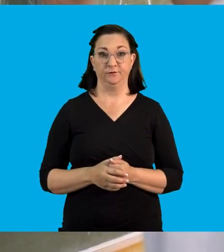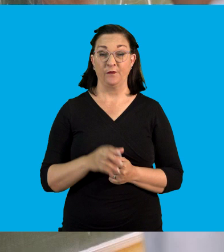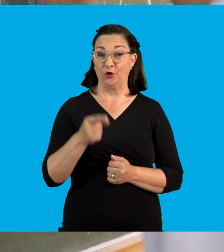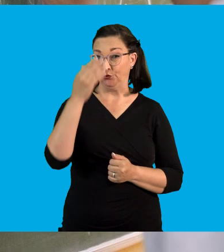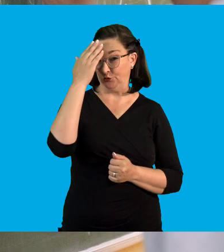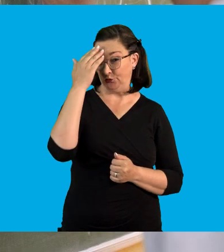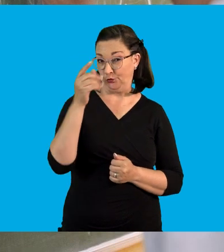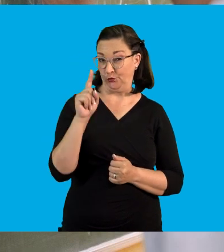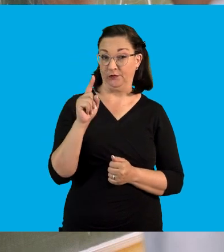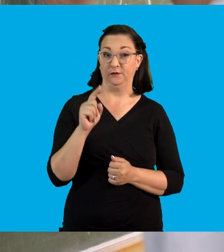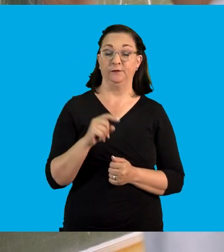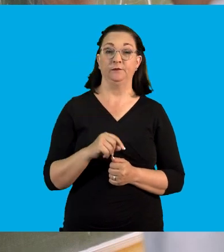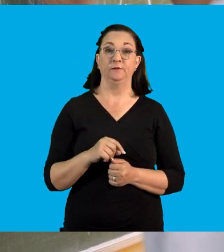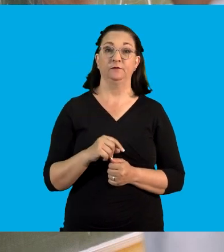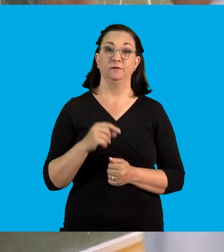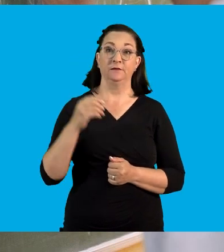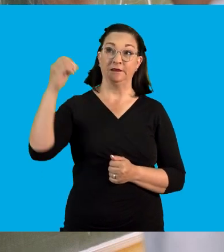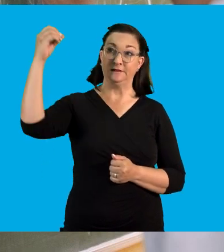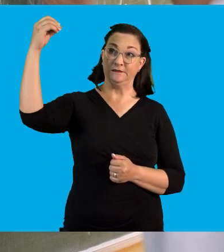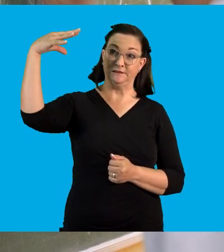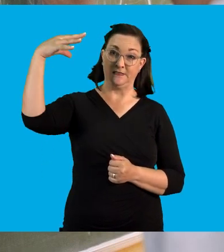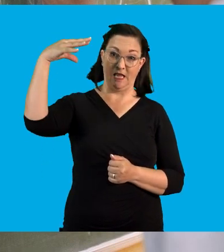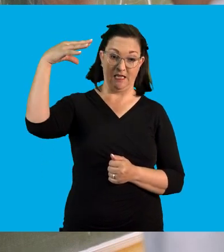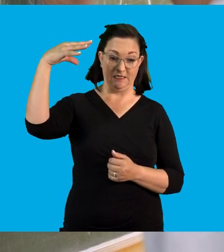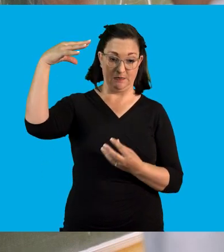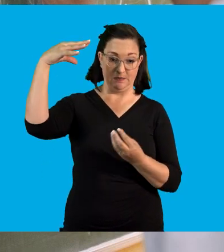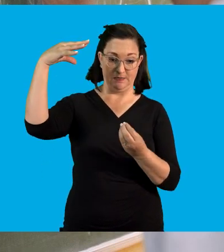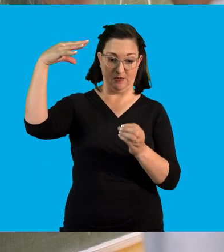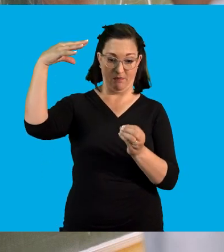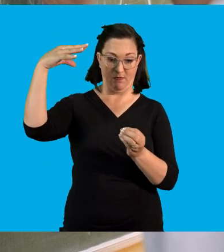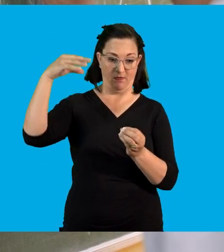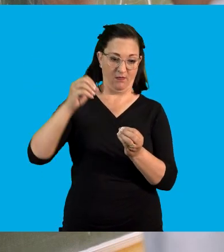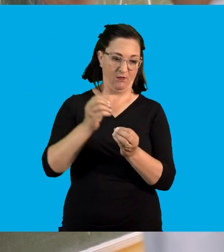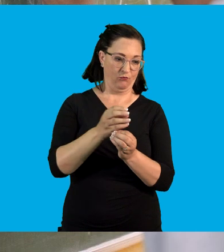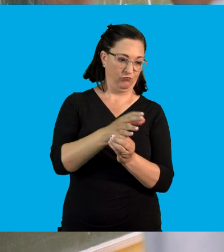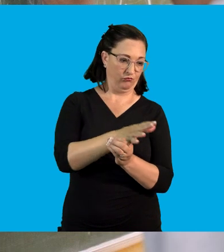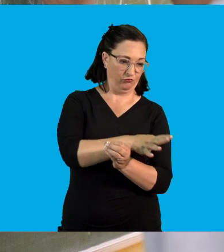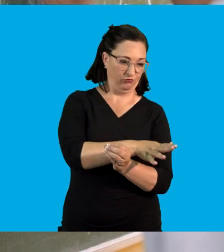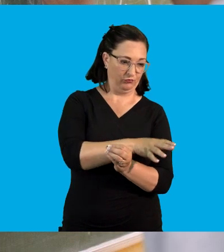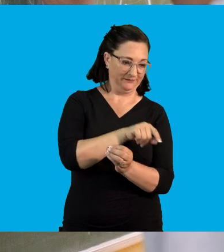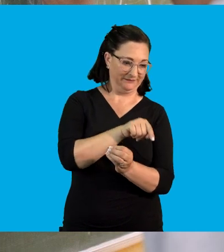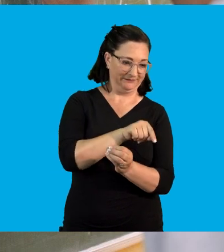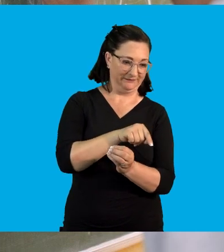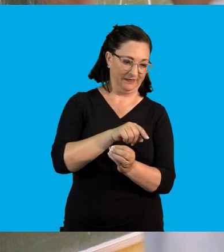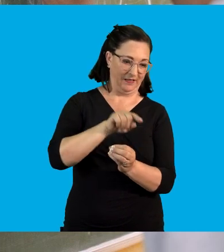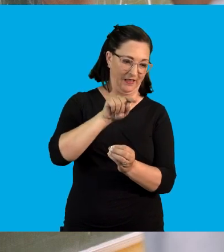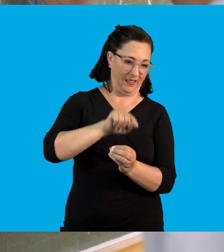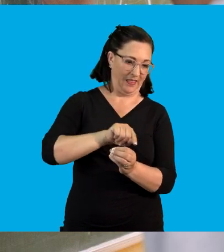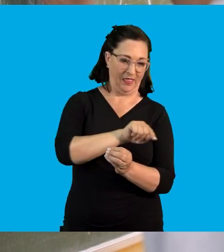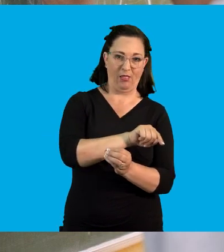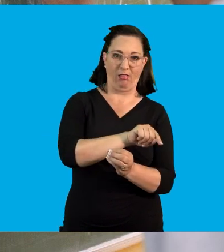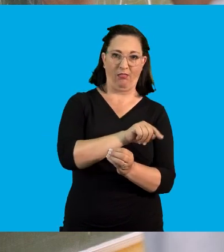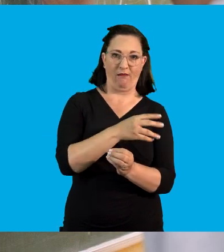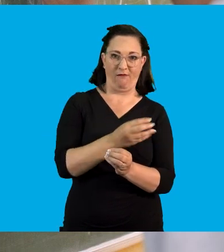that when the sun casts a shadow on an object, it forms an angle? In the